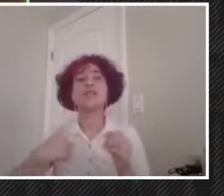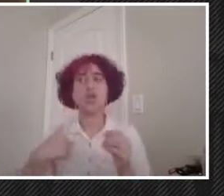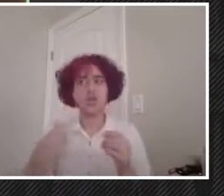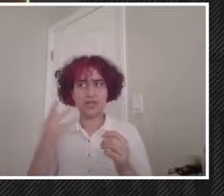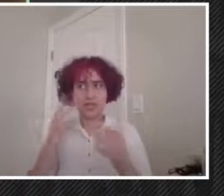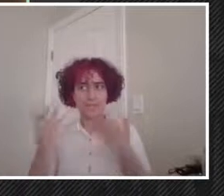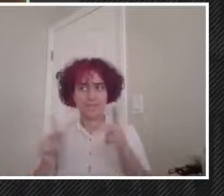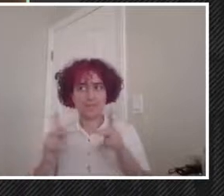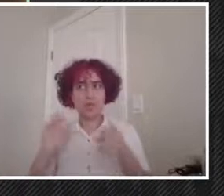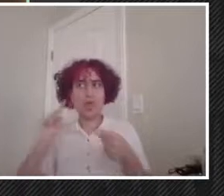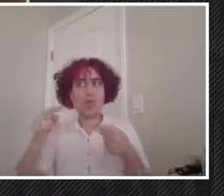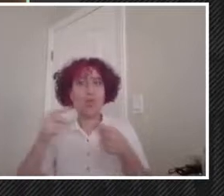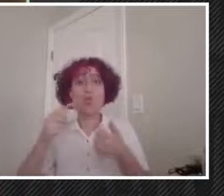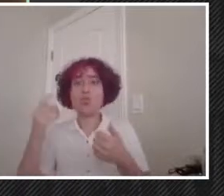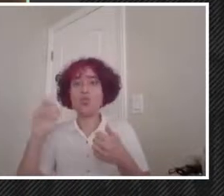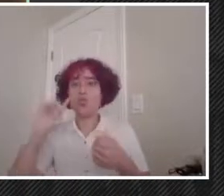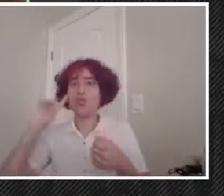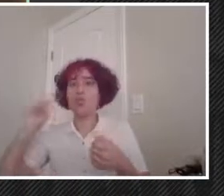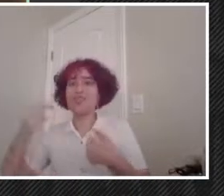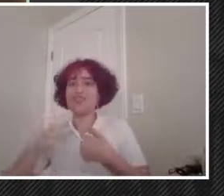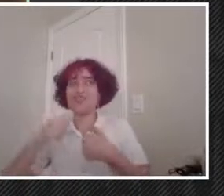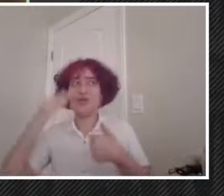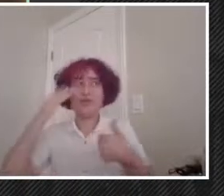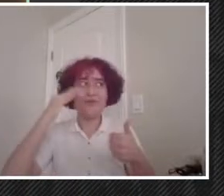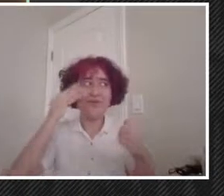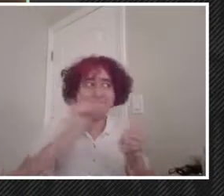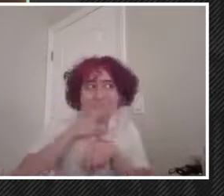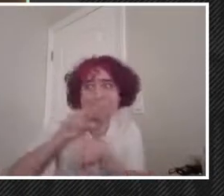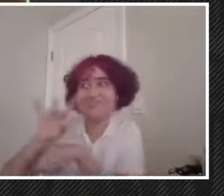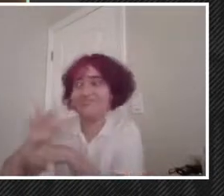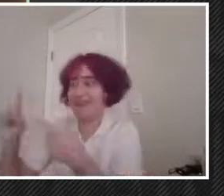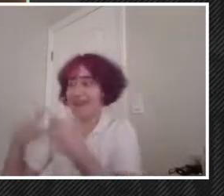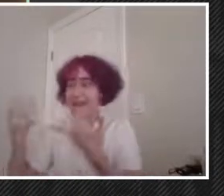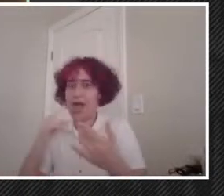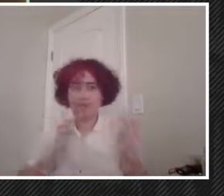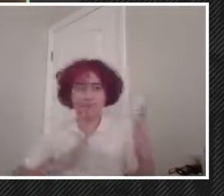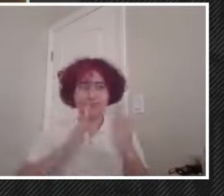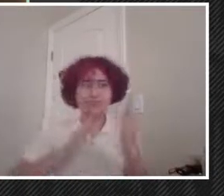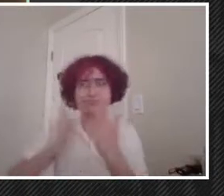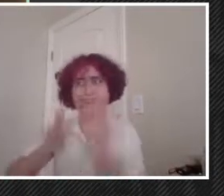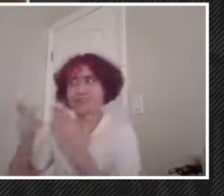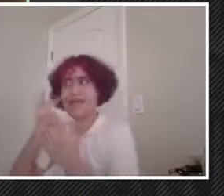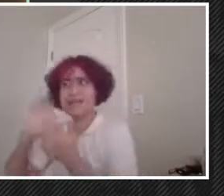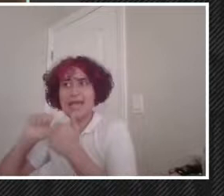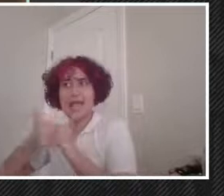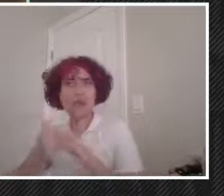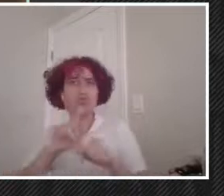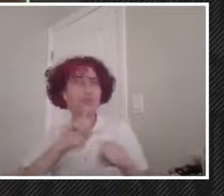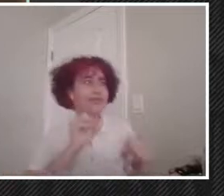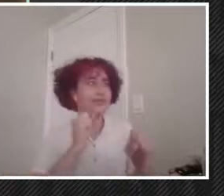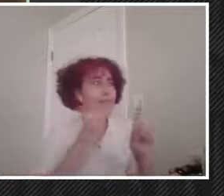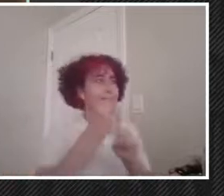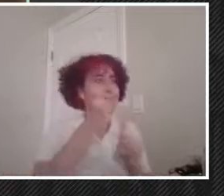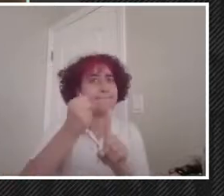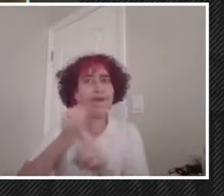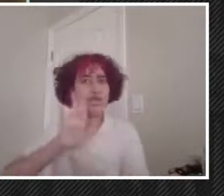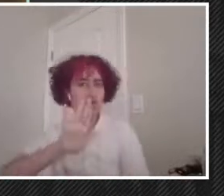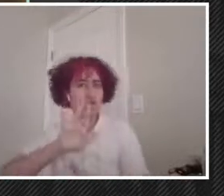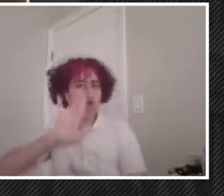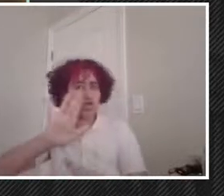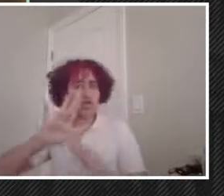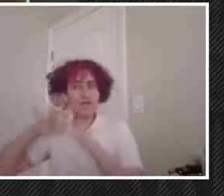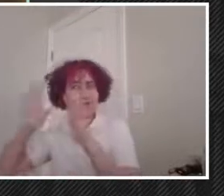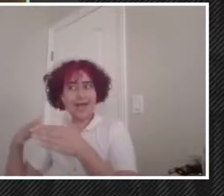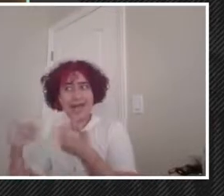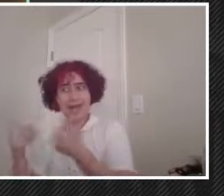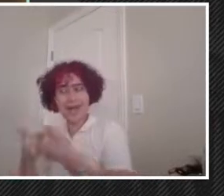to understand it, but to take it personally and see how it impacts you and your neighbors. And when you're truly affronted about something, you cannot let it go